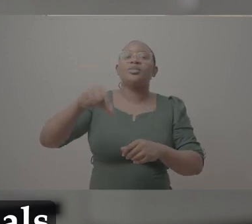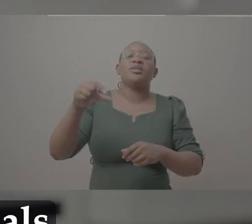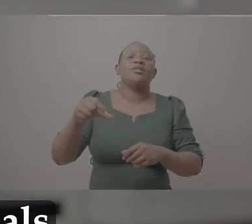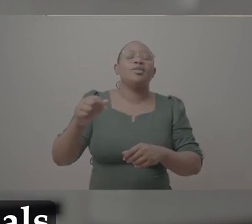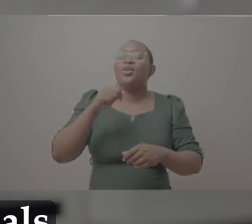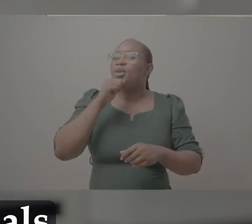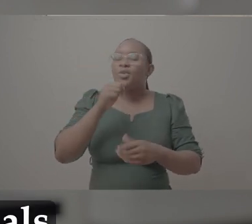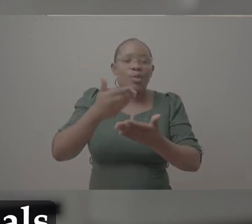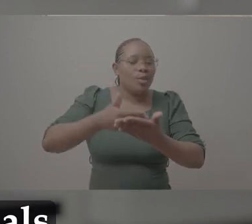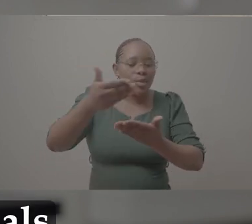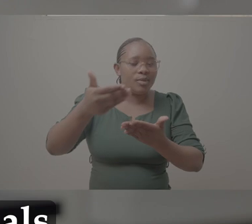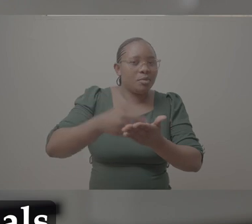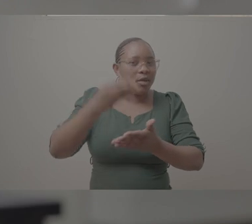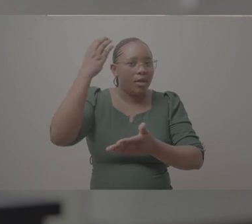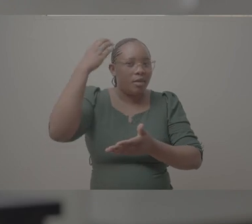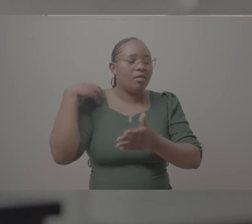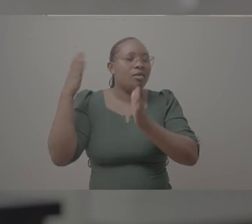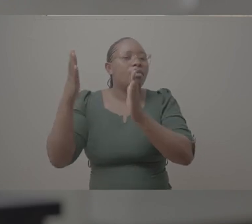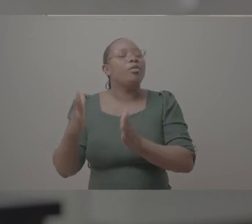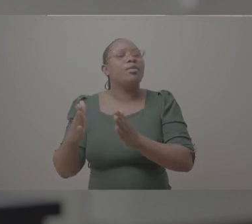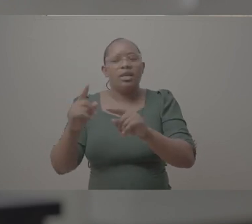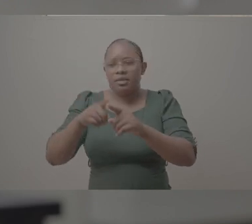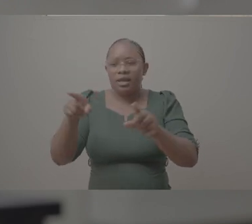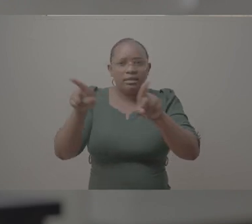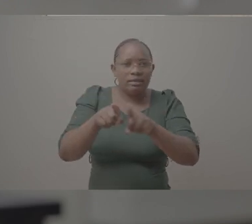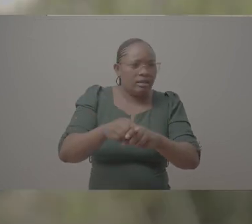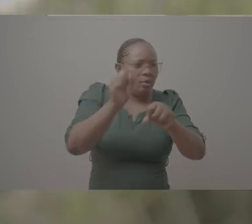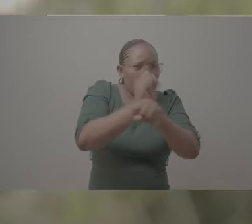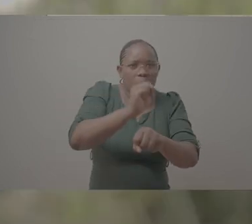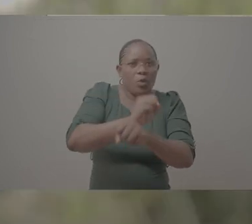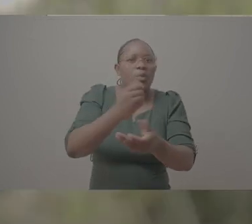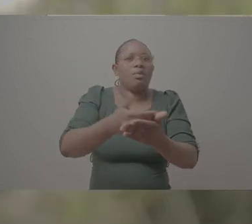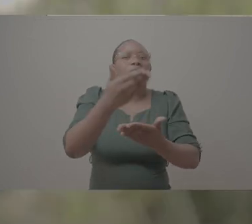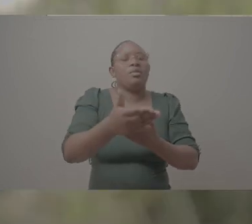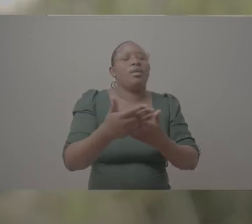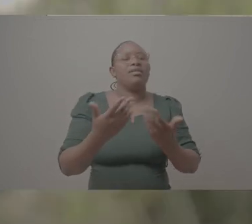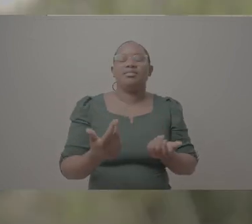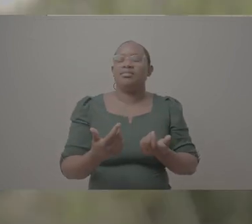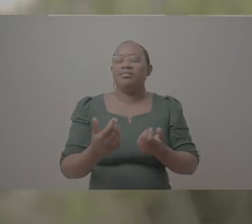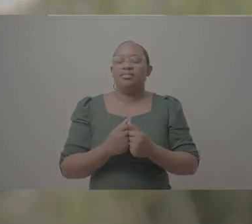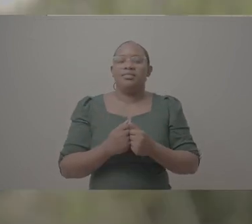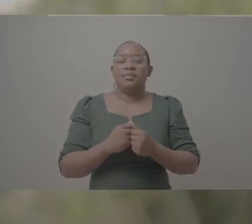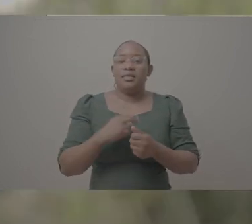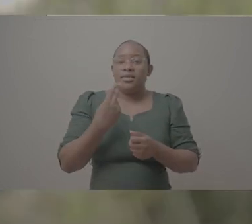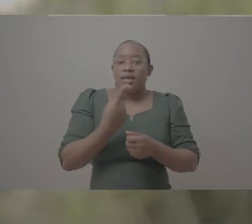procurement professionals doing procurement in most of these. We haven't done very much.